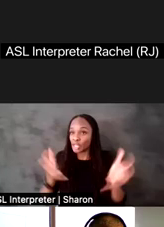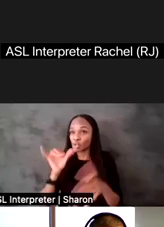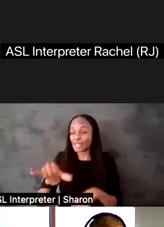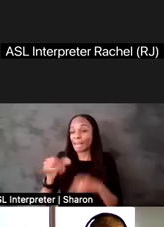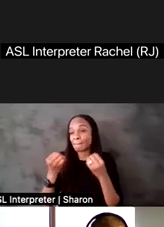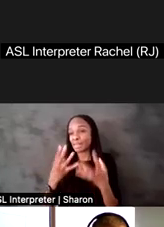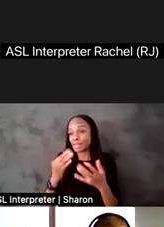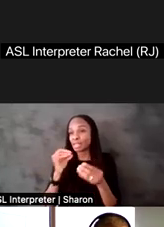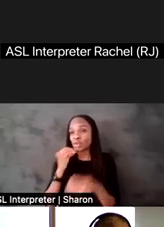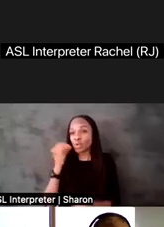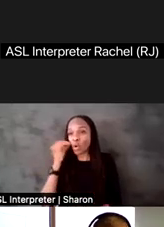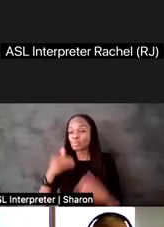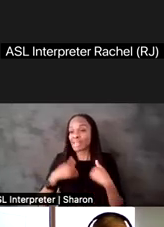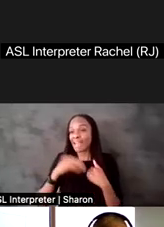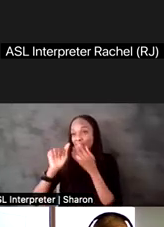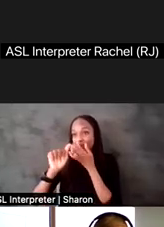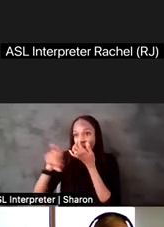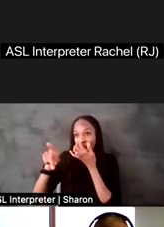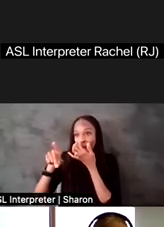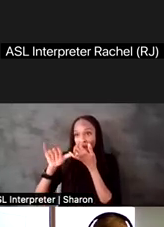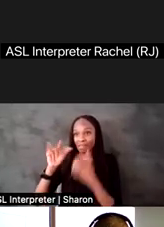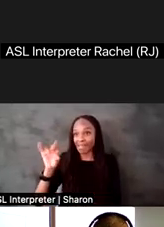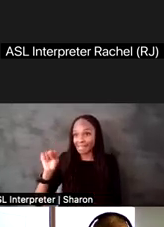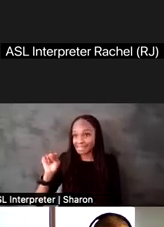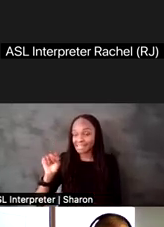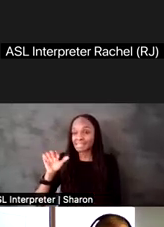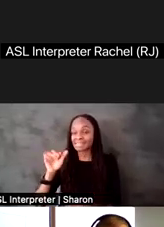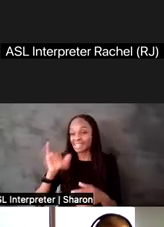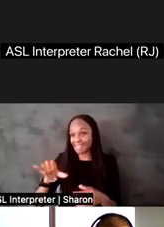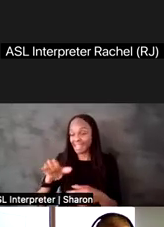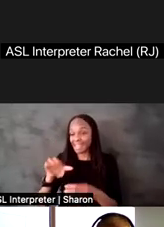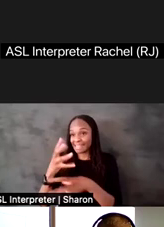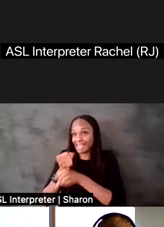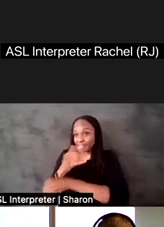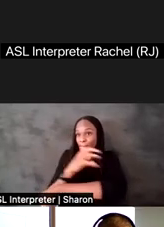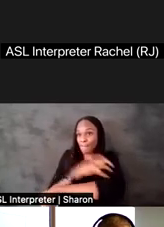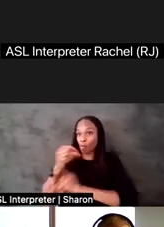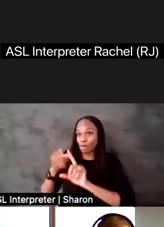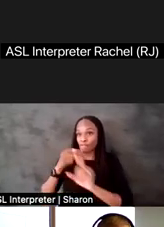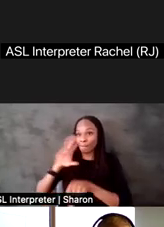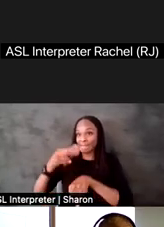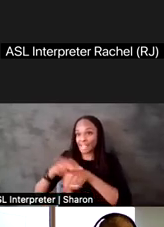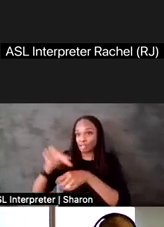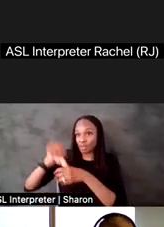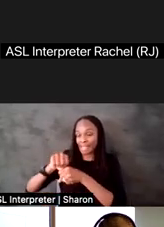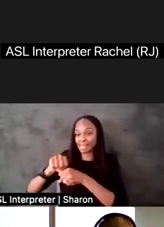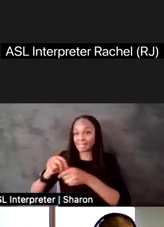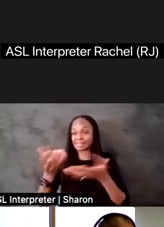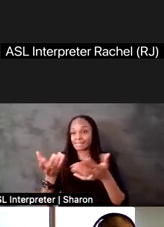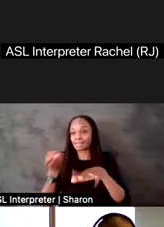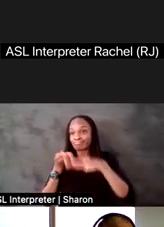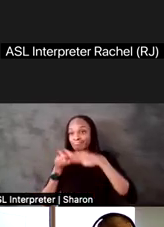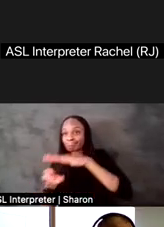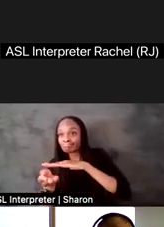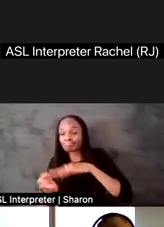have appliances that are powered by natural gas, stove ovens, or